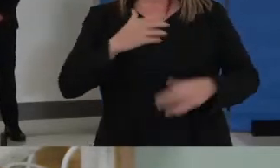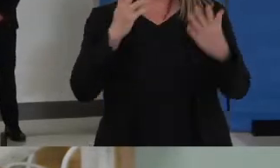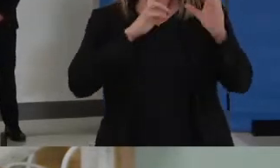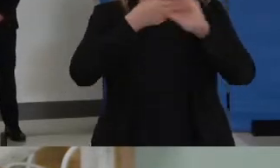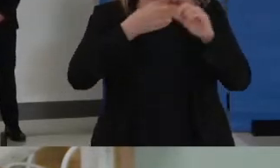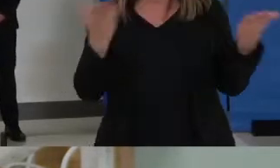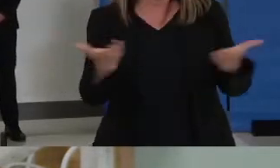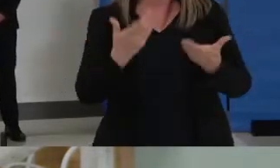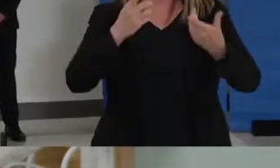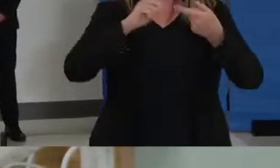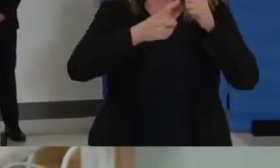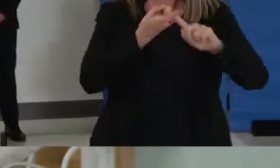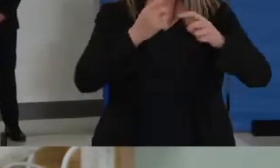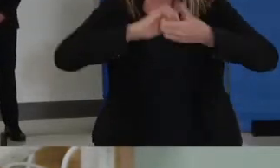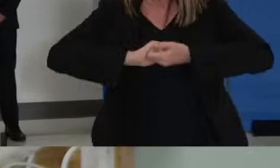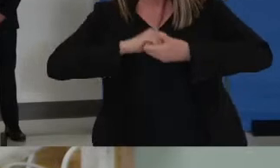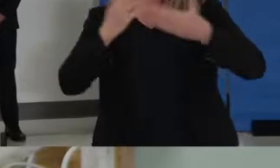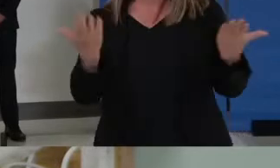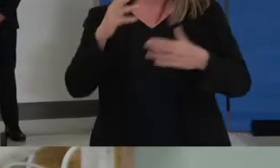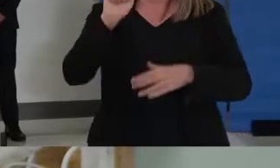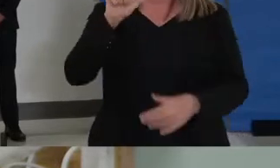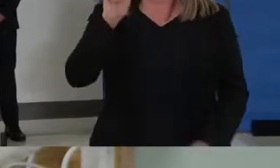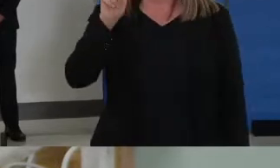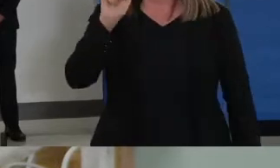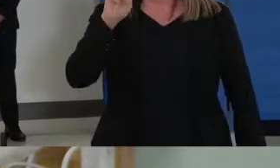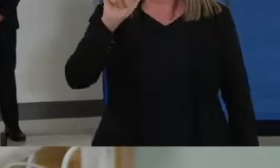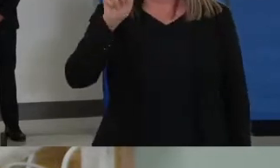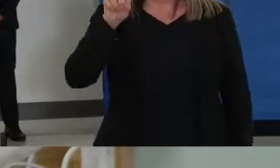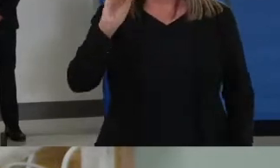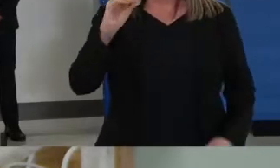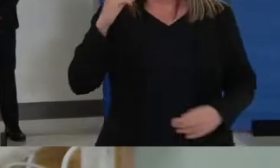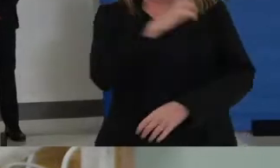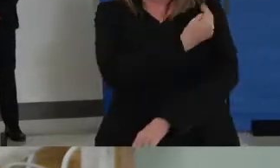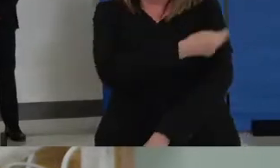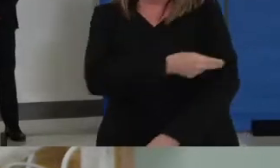and partners in San Diego here at Alvarado Hospital.